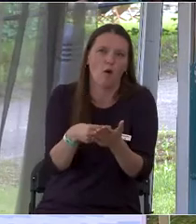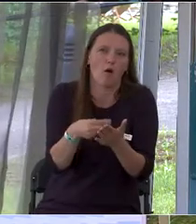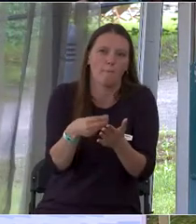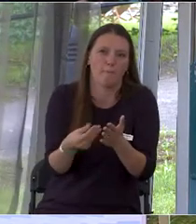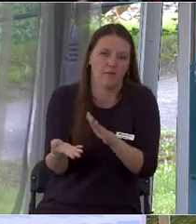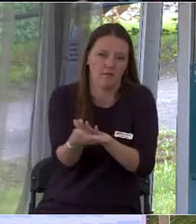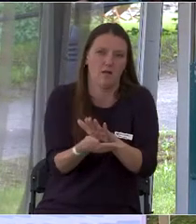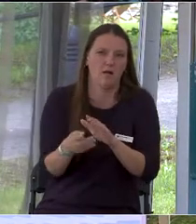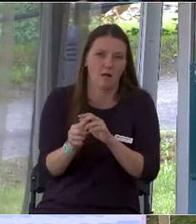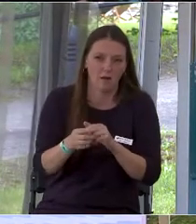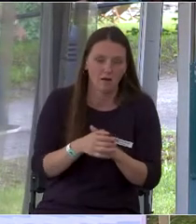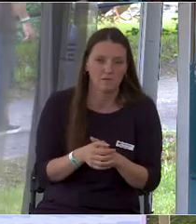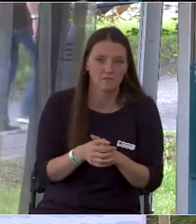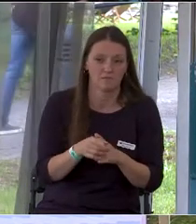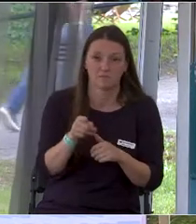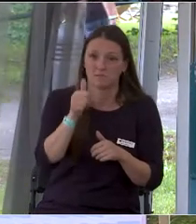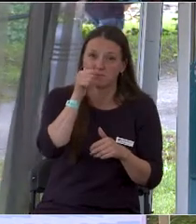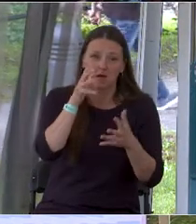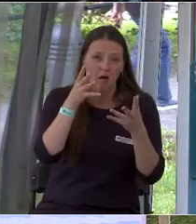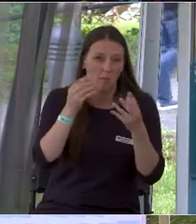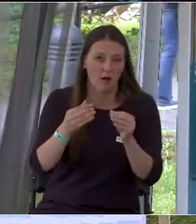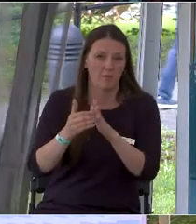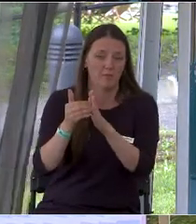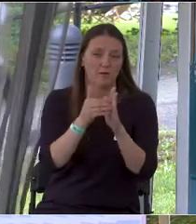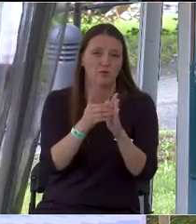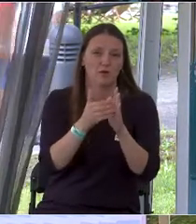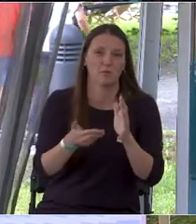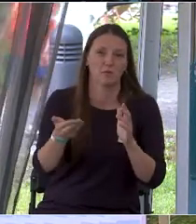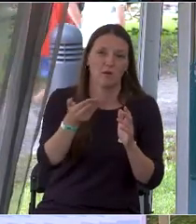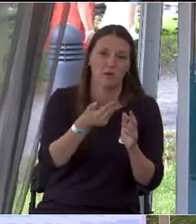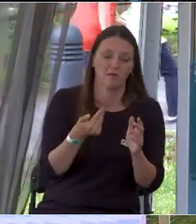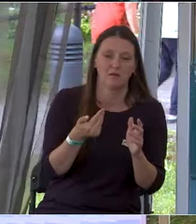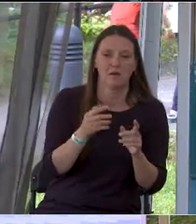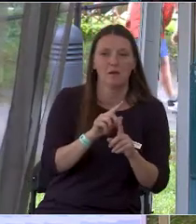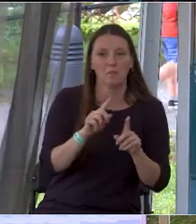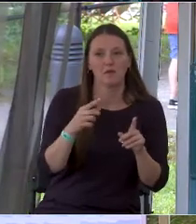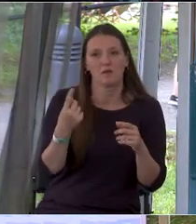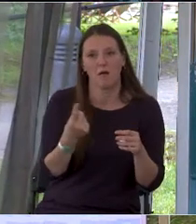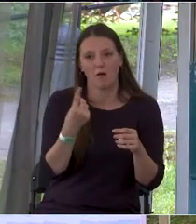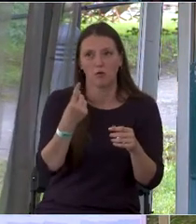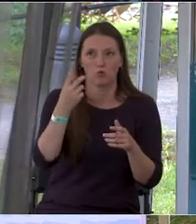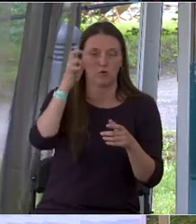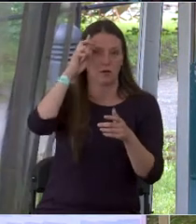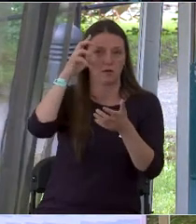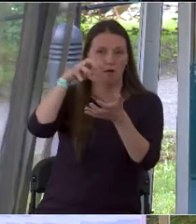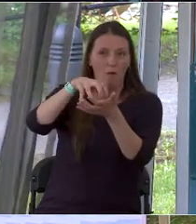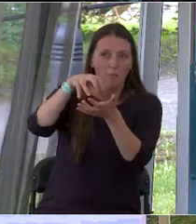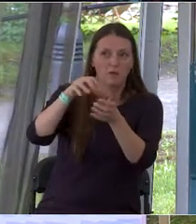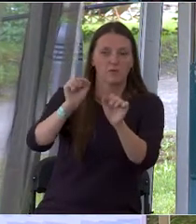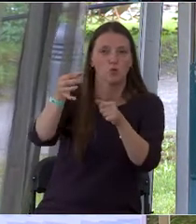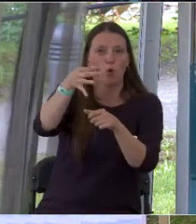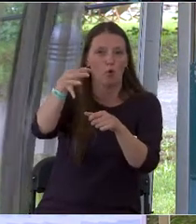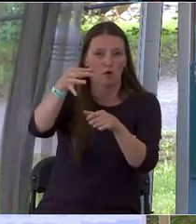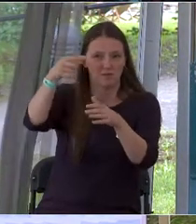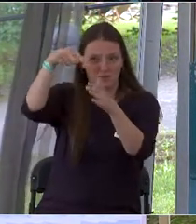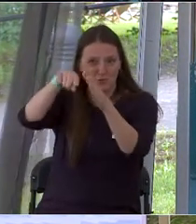to every day of it boils down to what they need, how we operate as institutions or organizations, but it